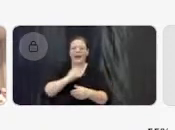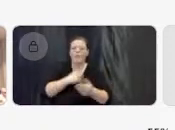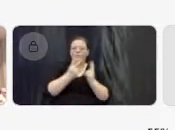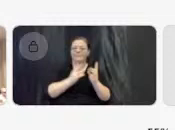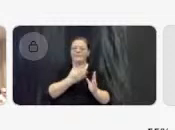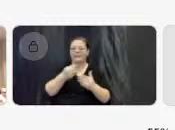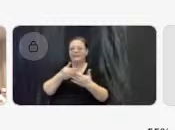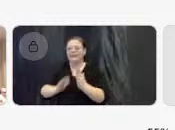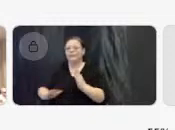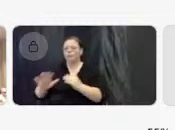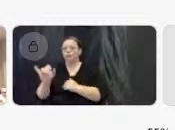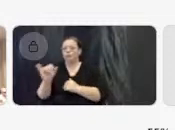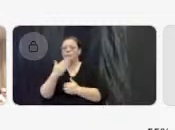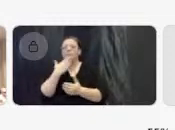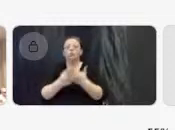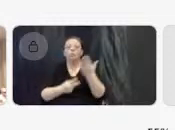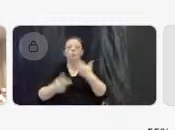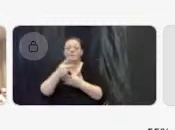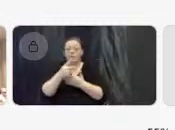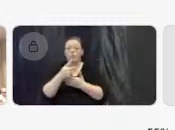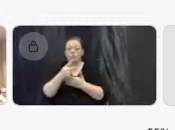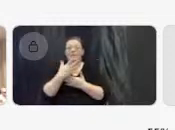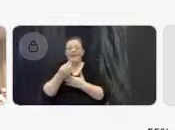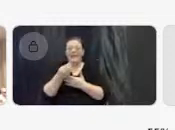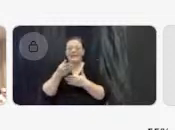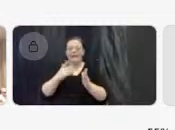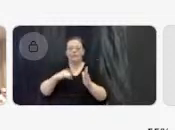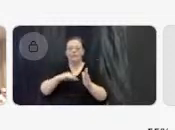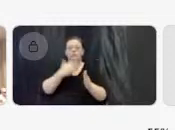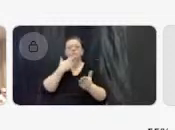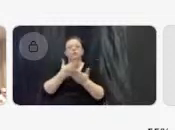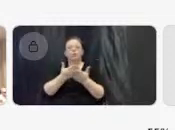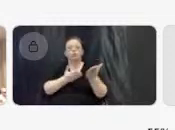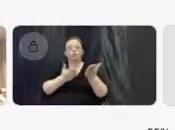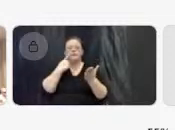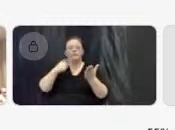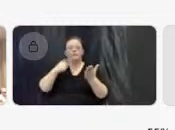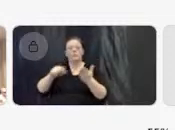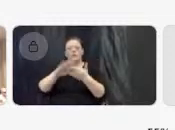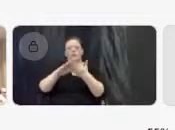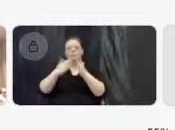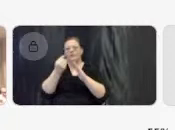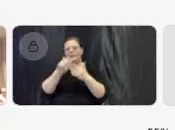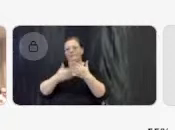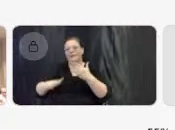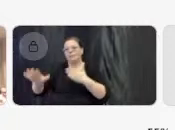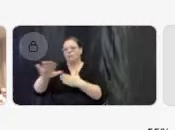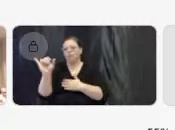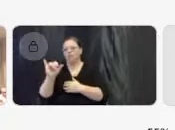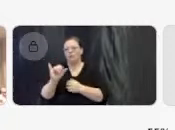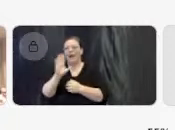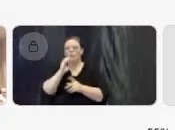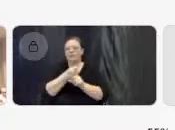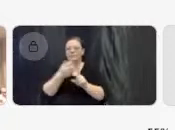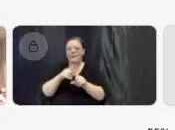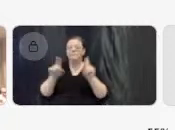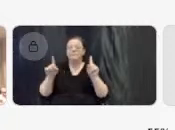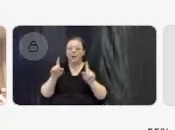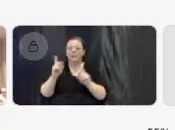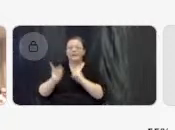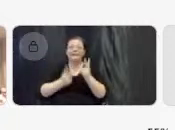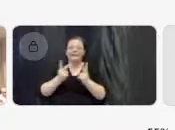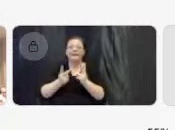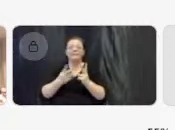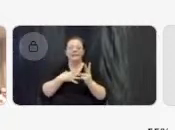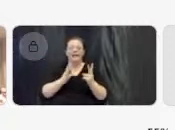in good reviews and allows us to be good stewards of the community and neighborhood. I will expand on this, but guests who select our property